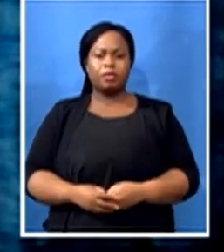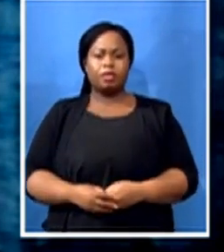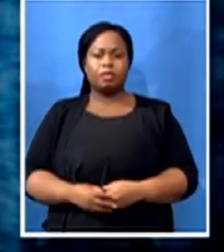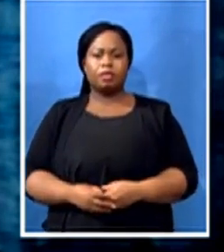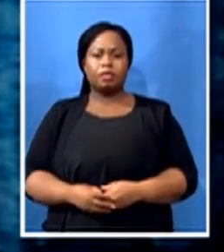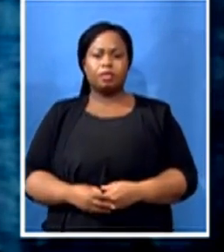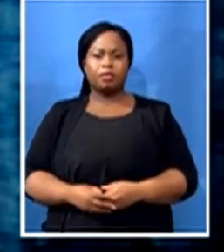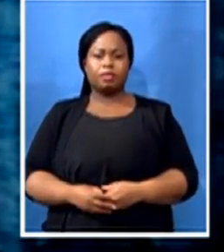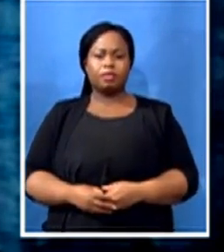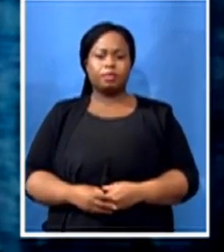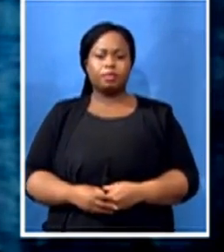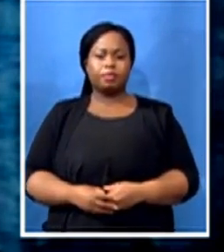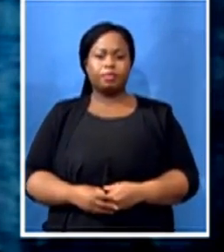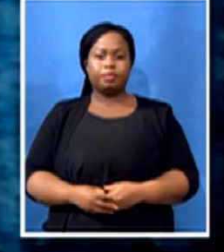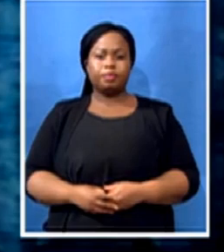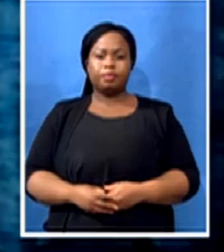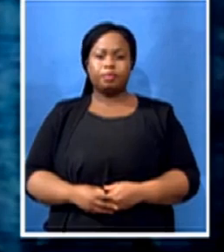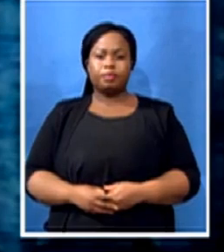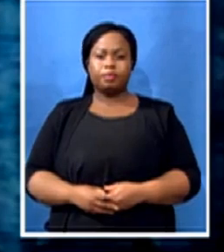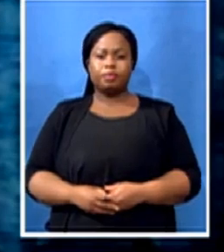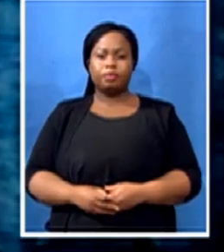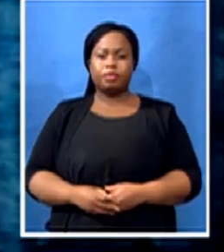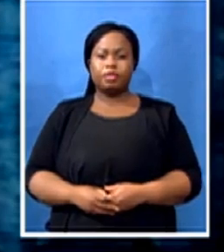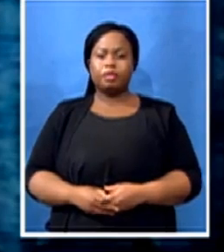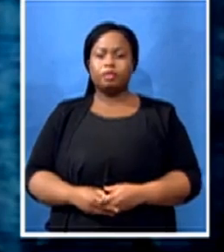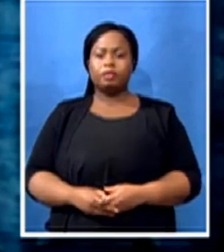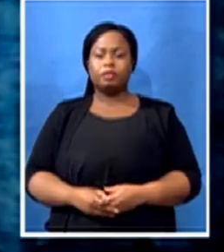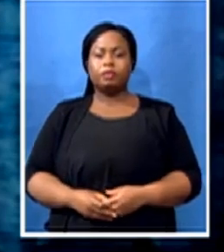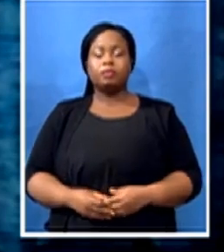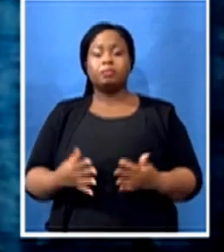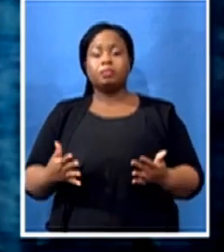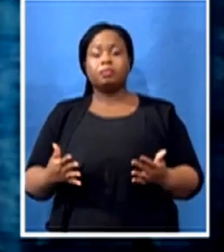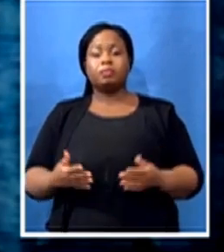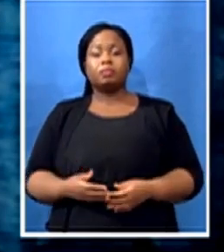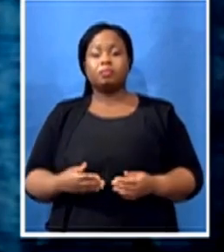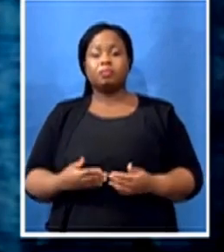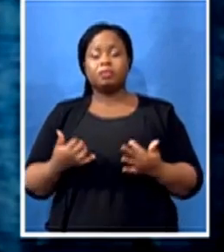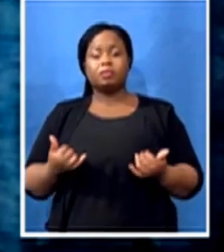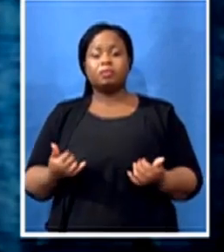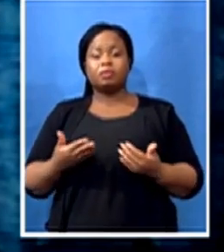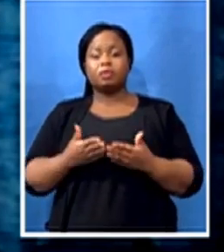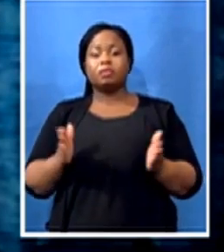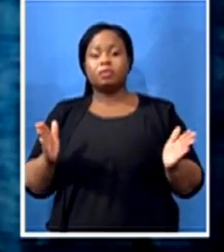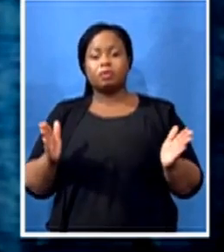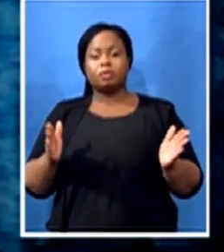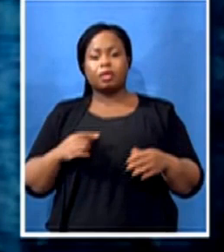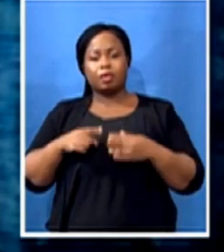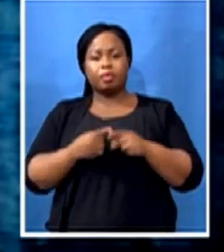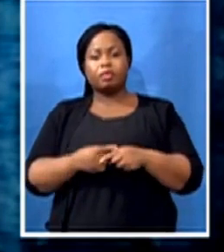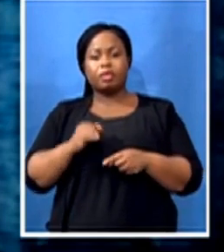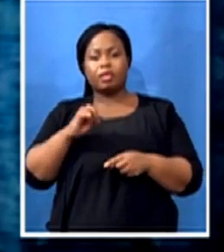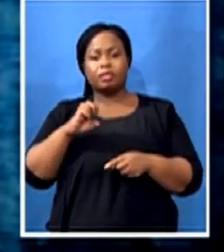Representative per constituency. So it opens up a huge debate about the electoral system that should be